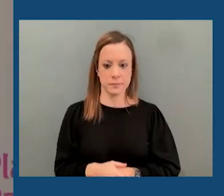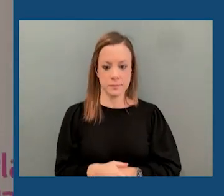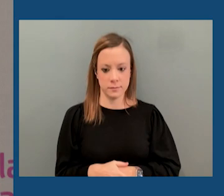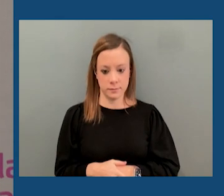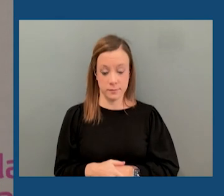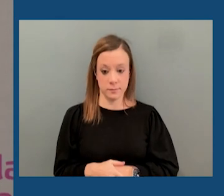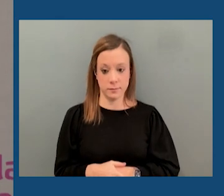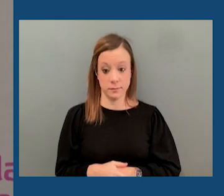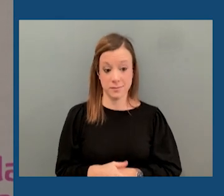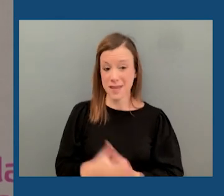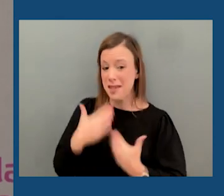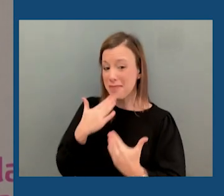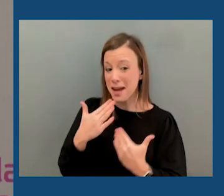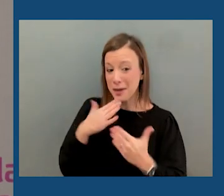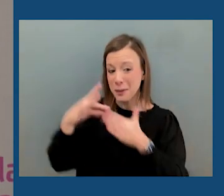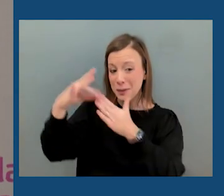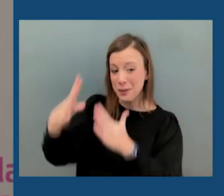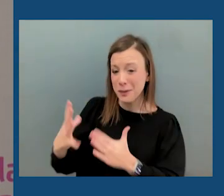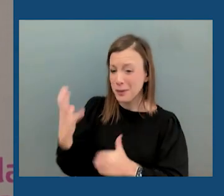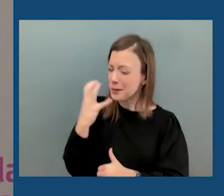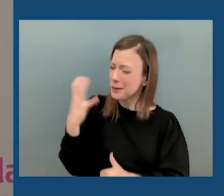Thank you so much, Leader.